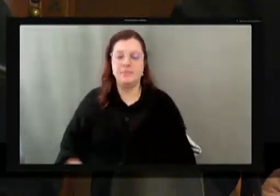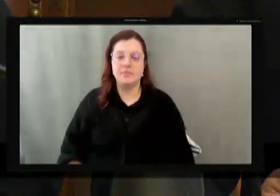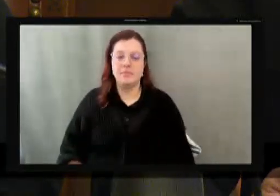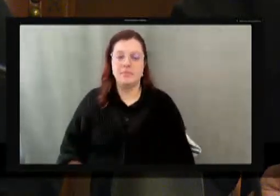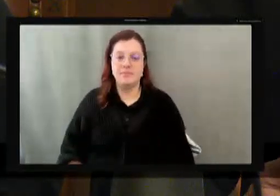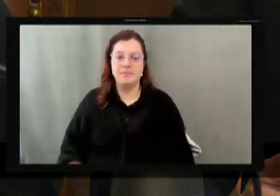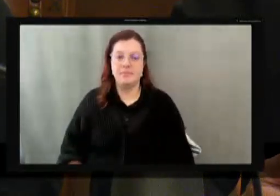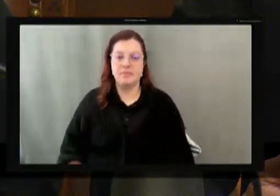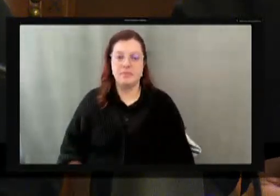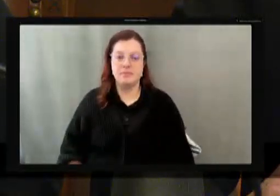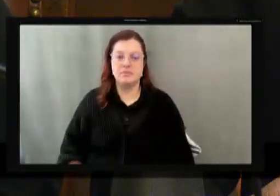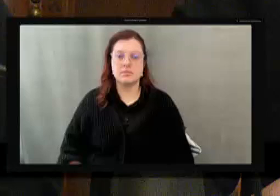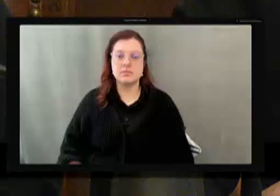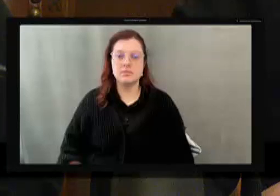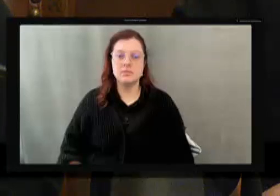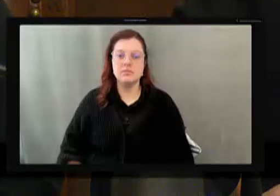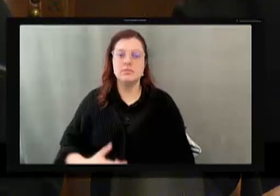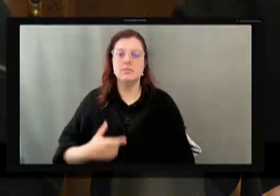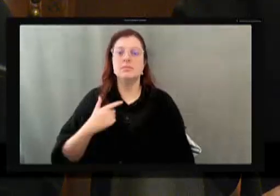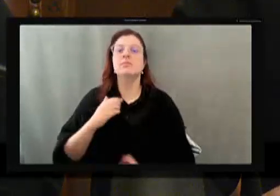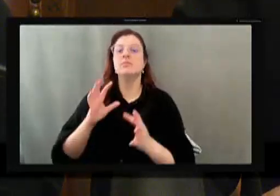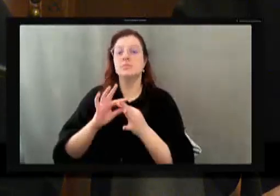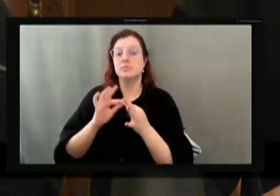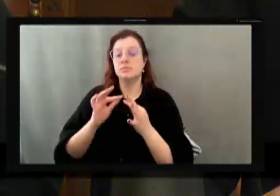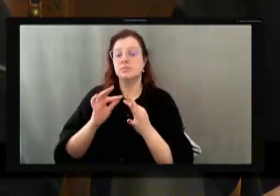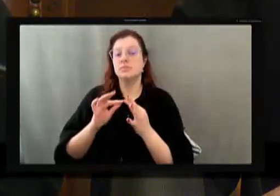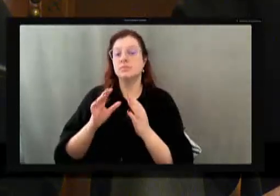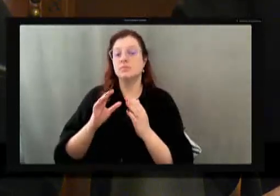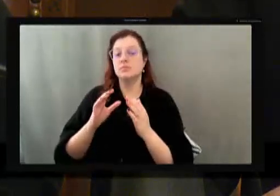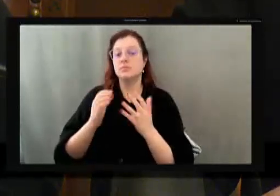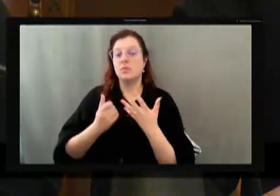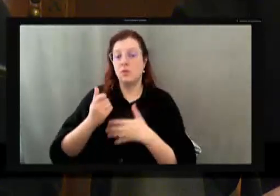What I would say is when you're doing the ranking, 10 projects, there